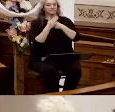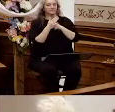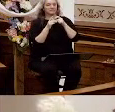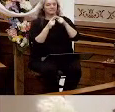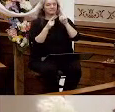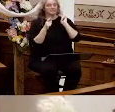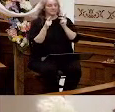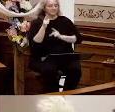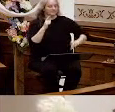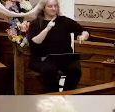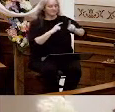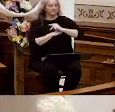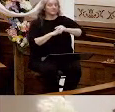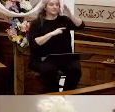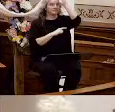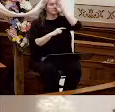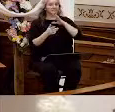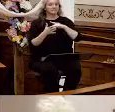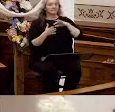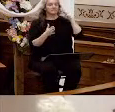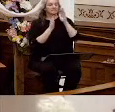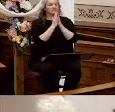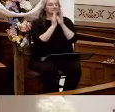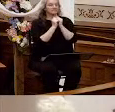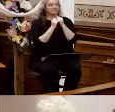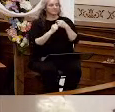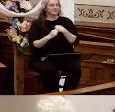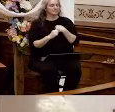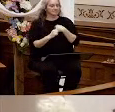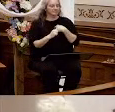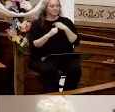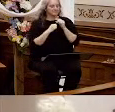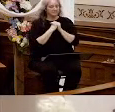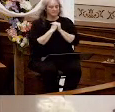glory. Will you pray with me?